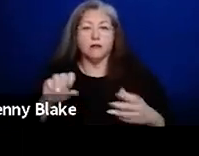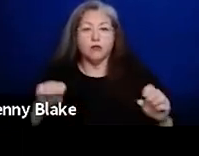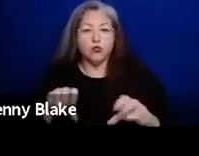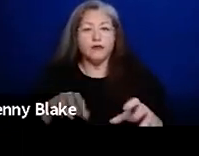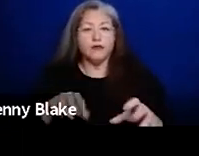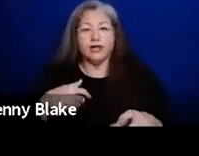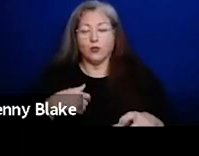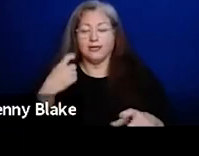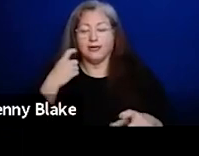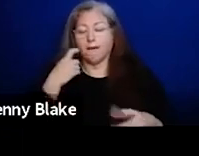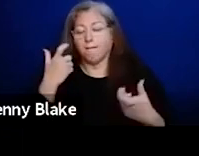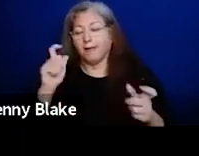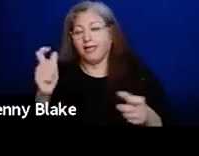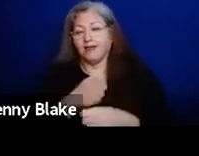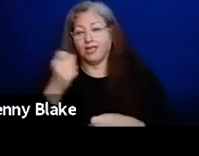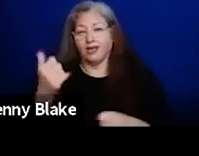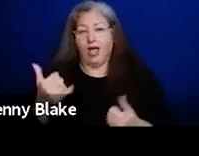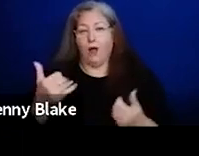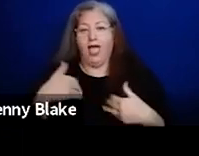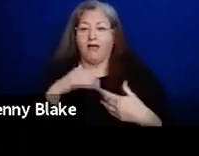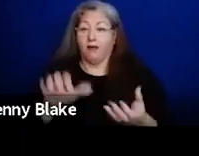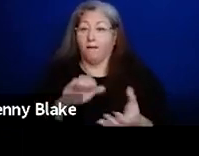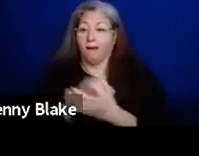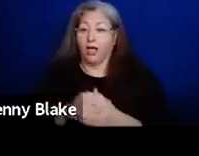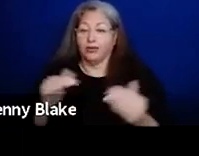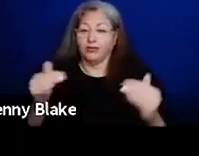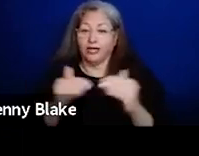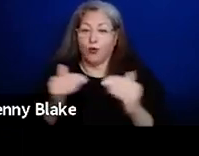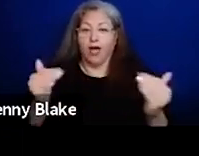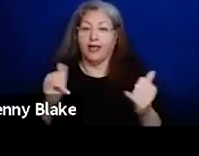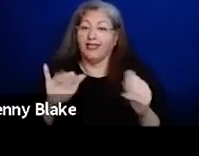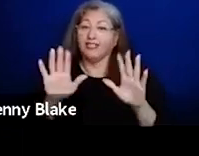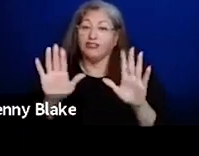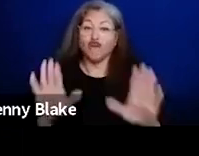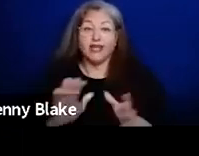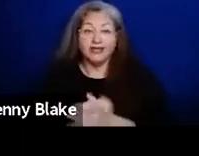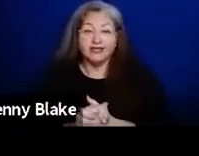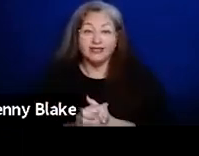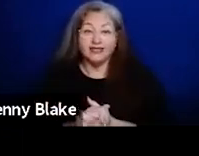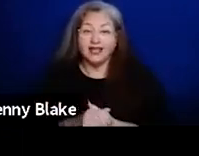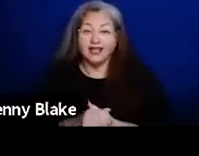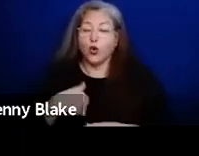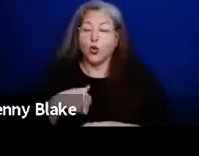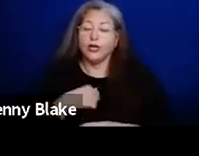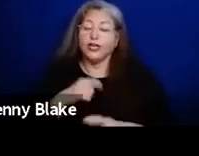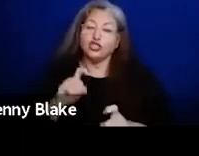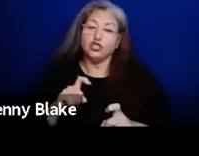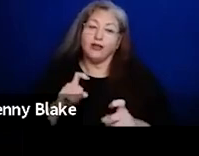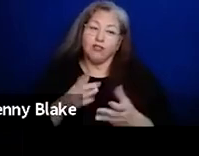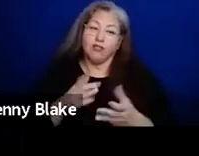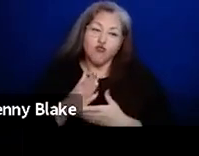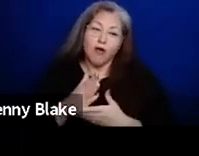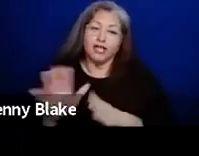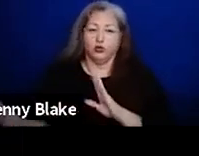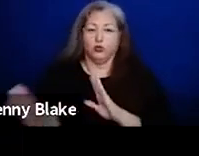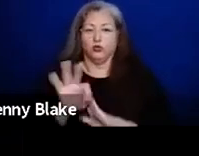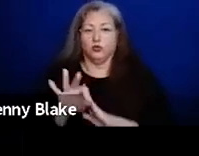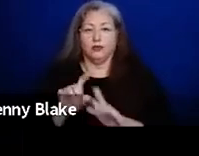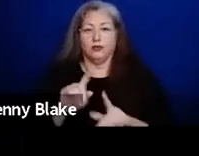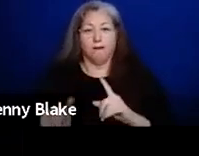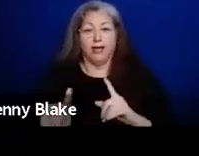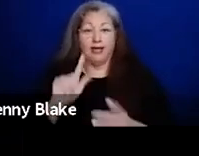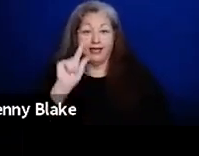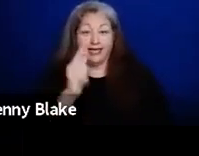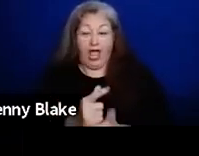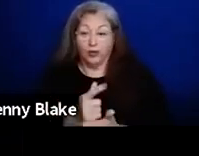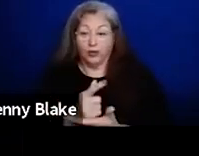victory. We have marriage equality, and that's great. It's something that we should have the right to choose. But it doesn't